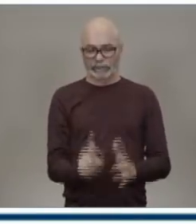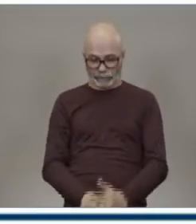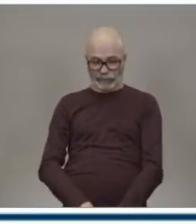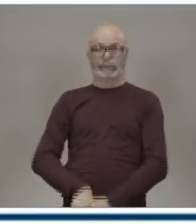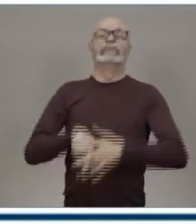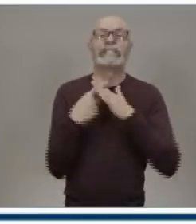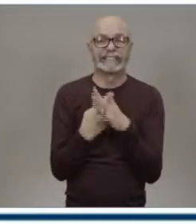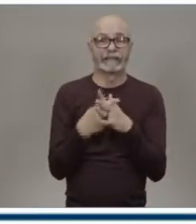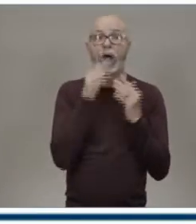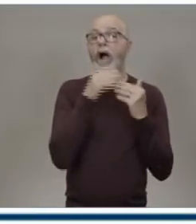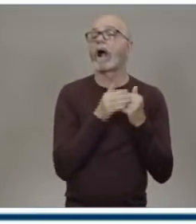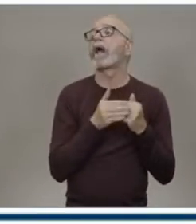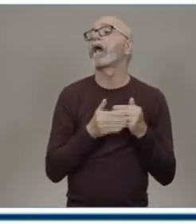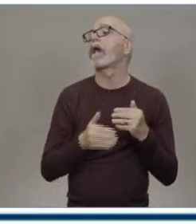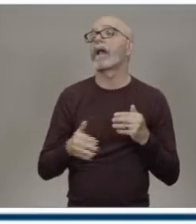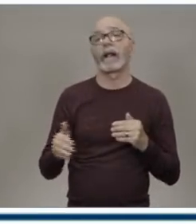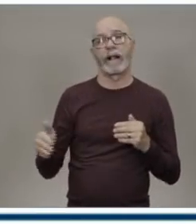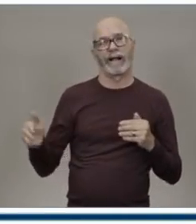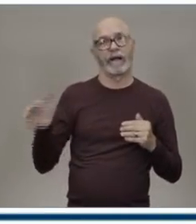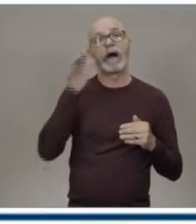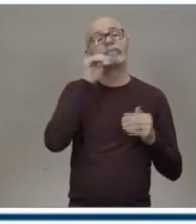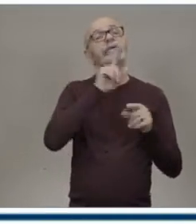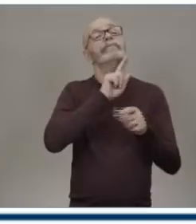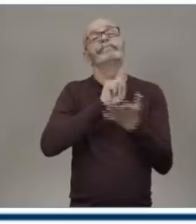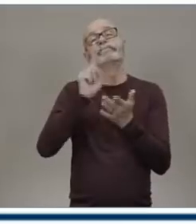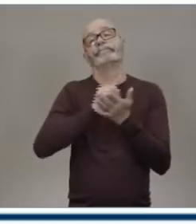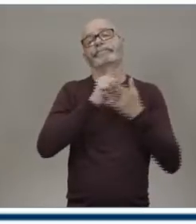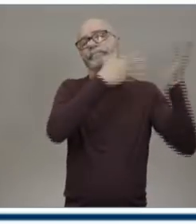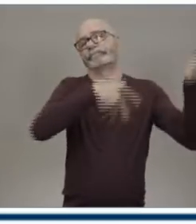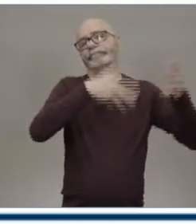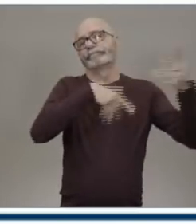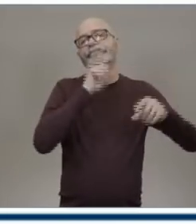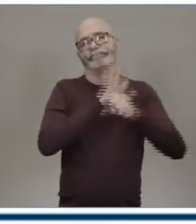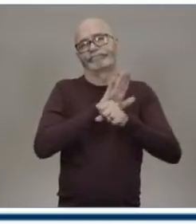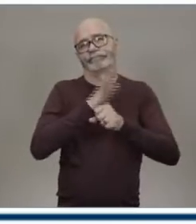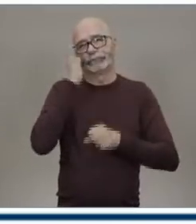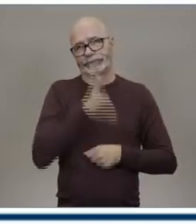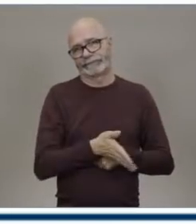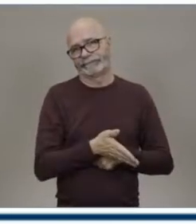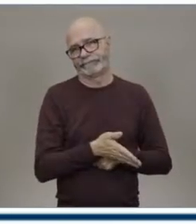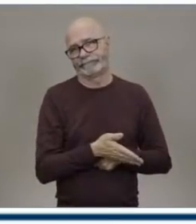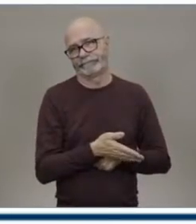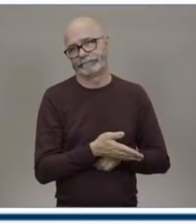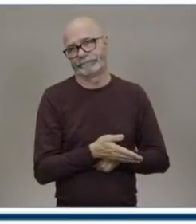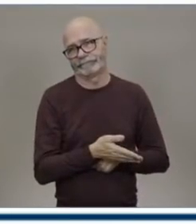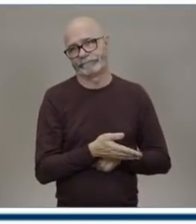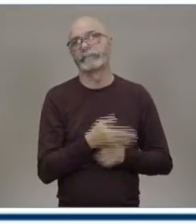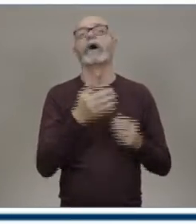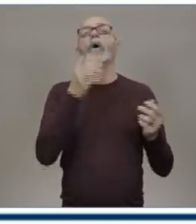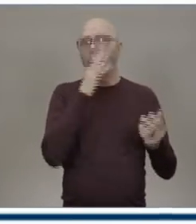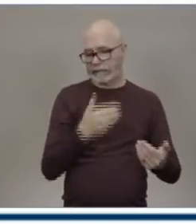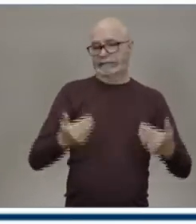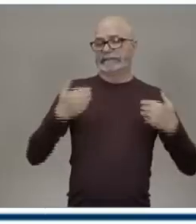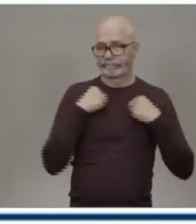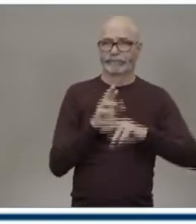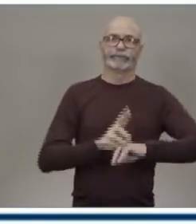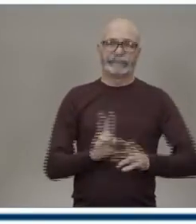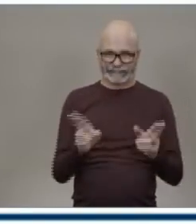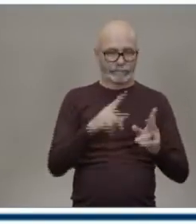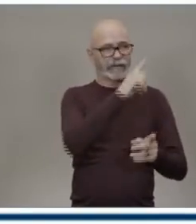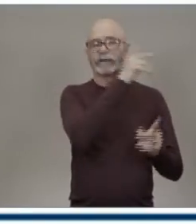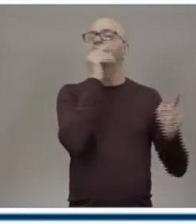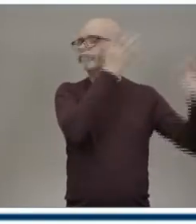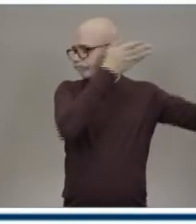have going to get weekly allotments of vaccine, that we really have the robust plan moving